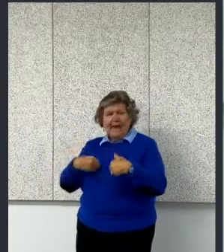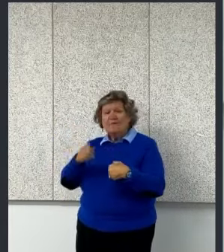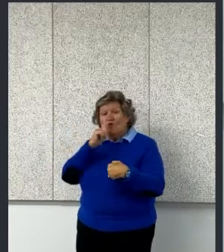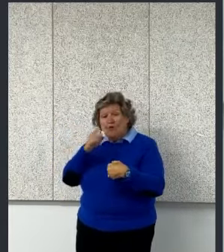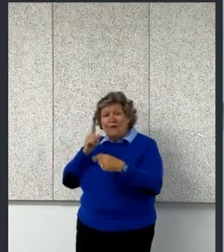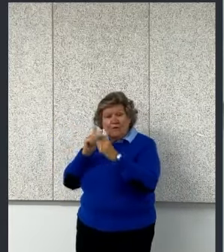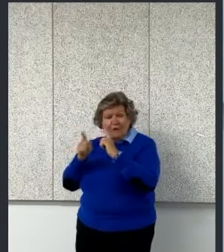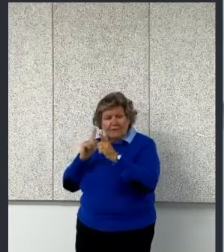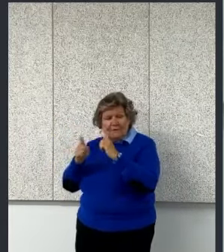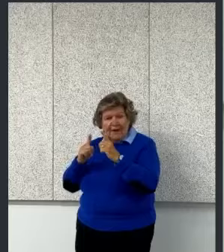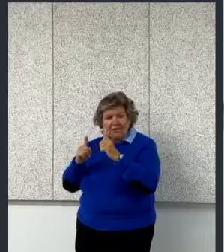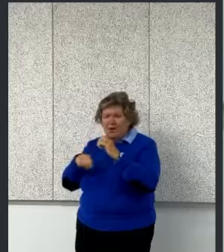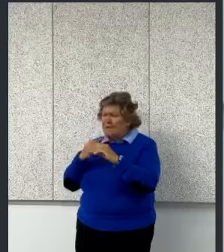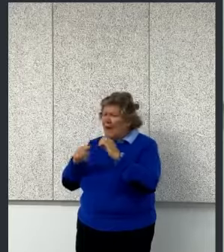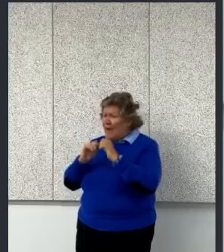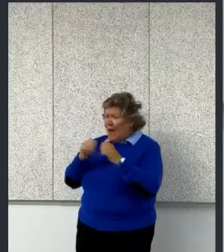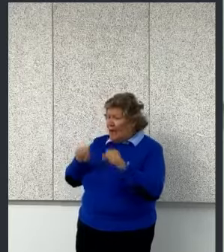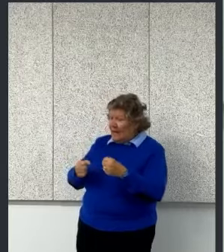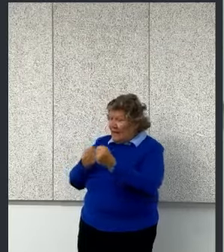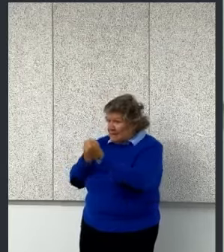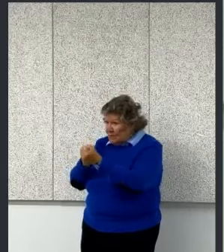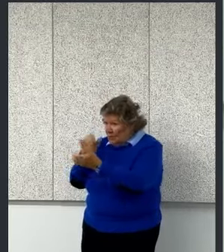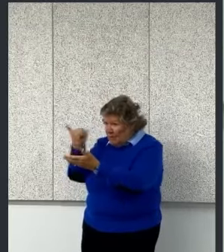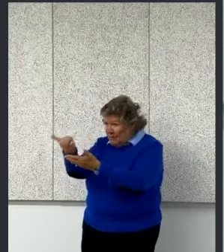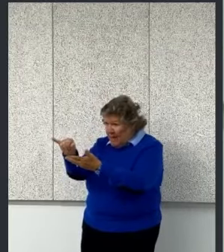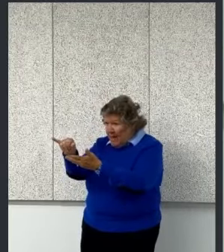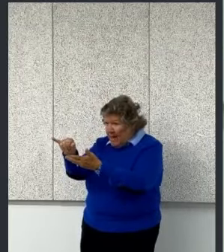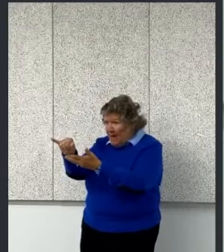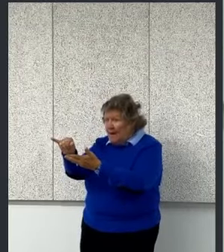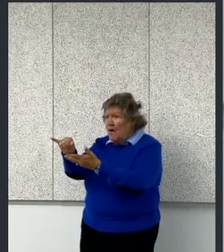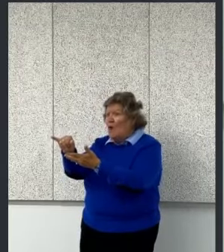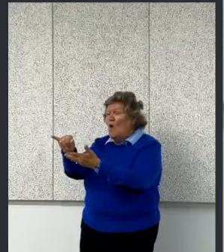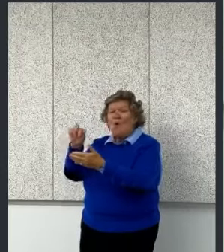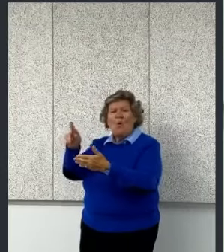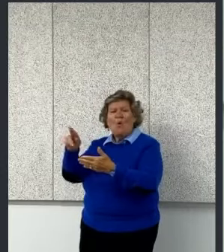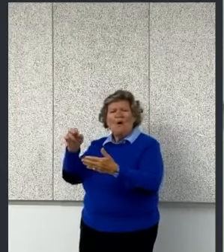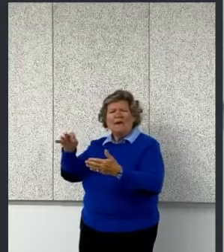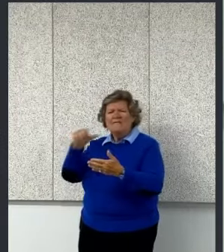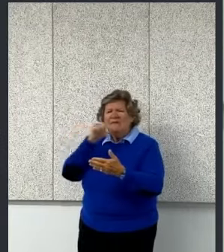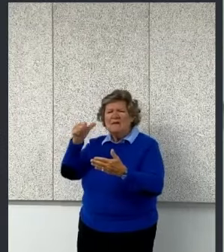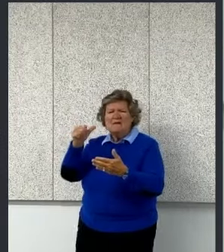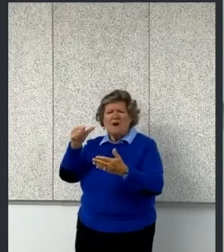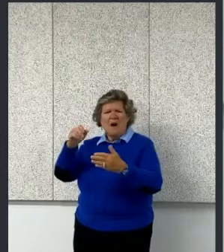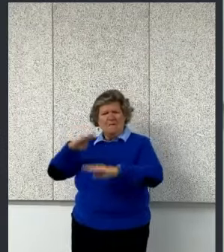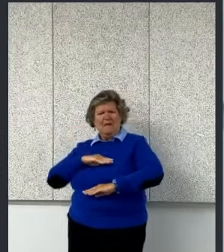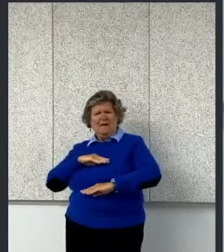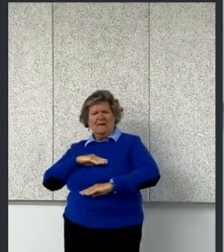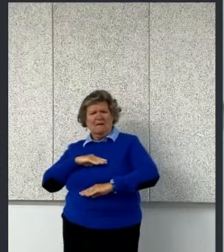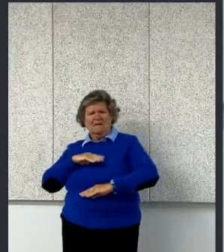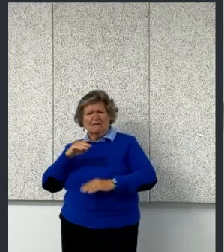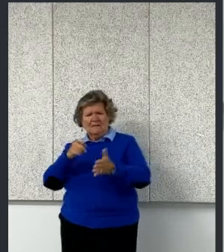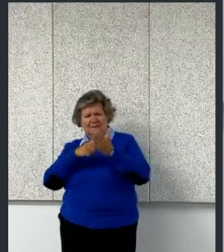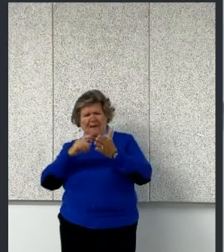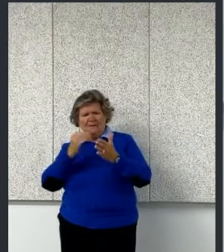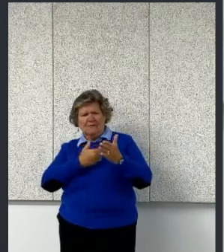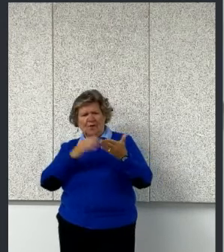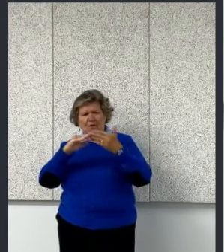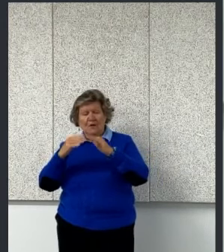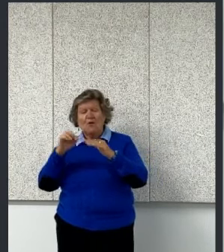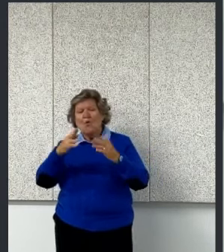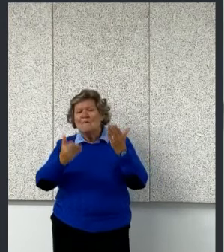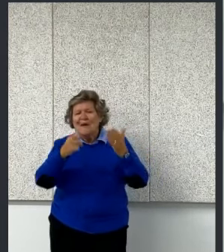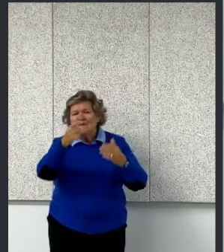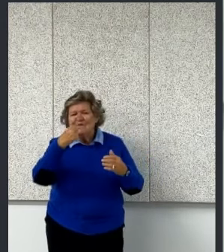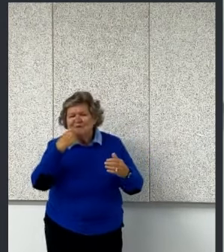we either need additional support for that, where we aren't meeting the demands of our community, or where maybe we say